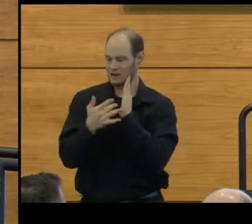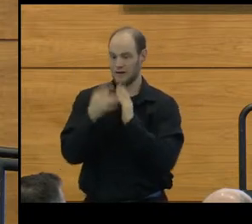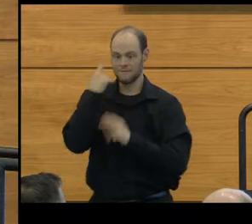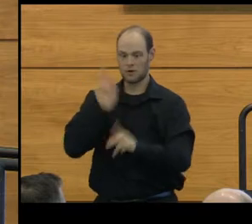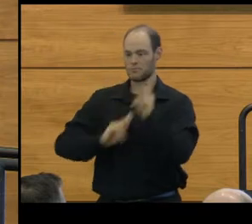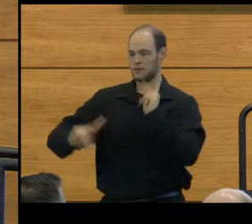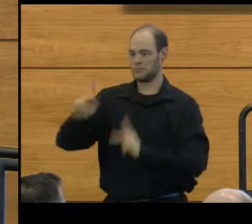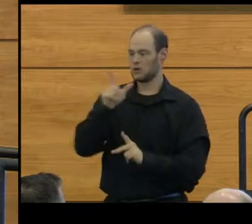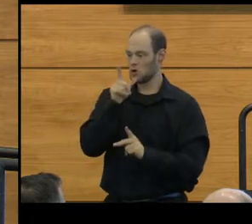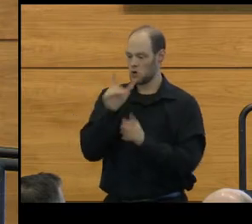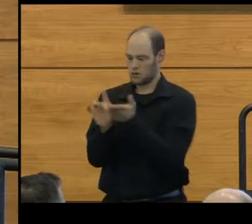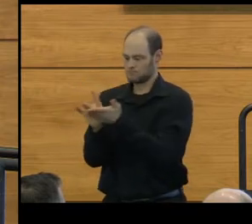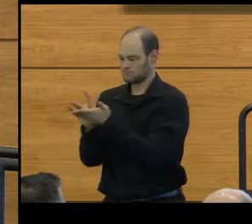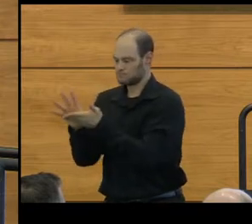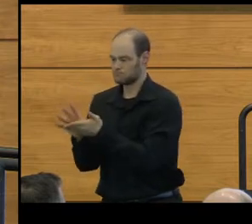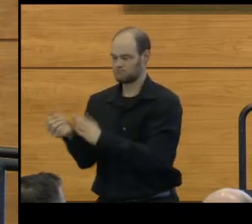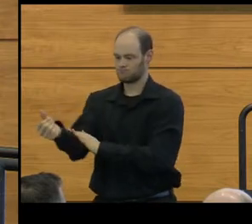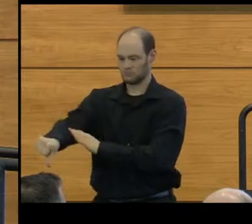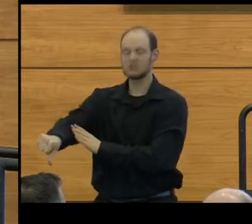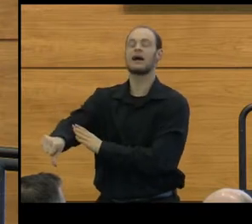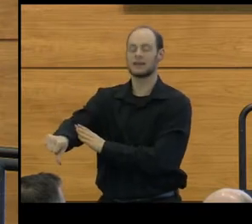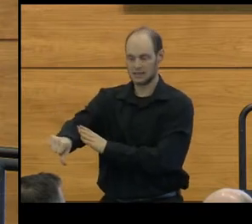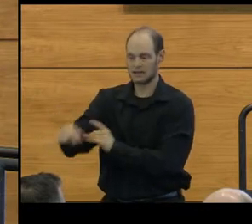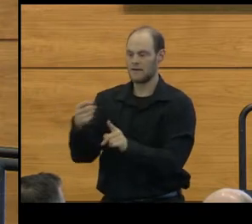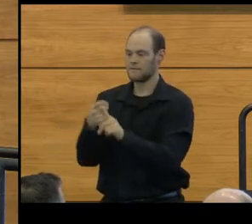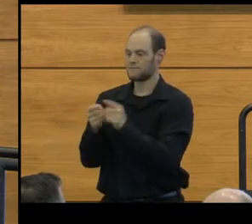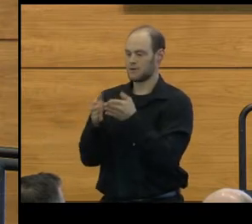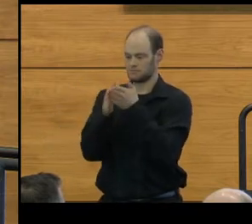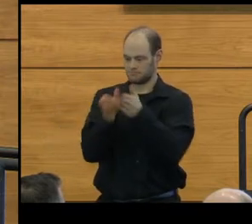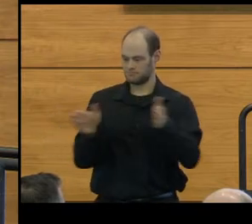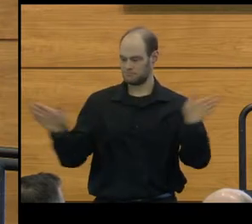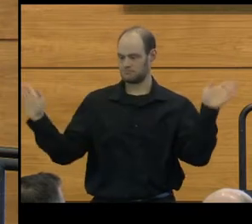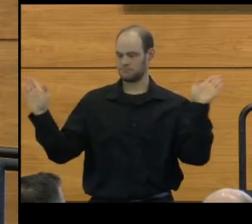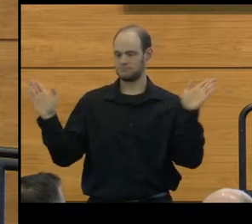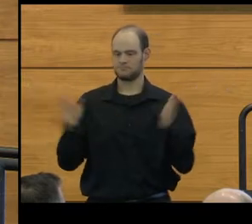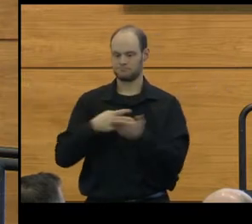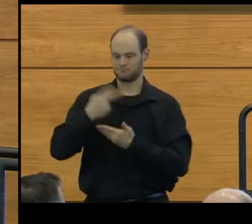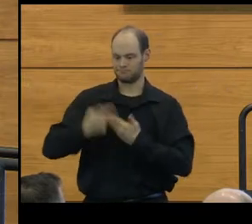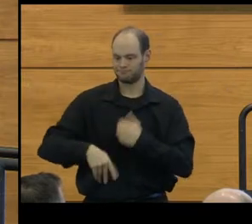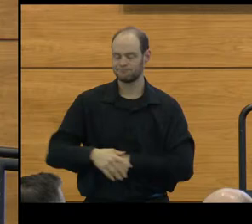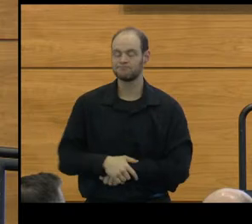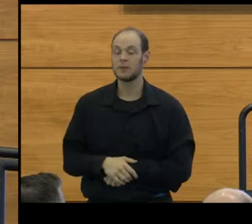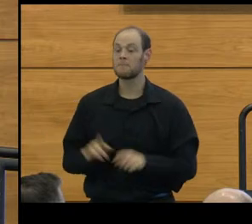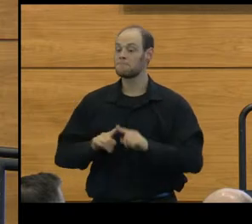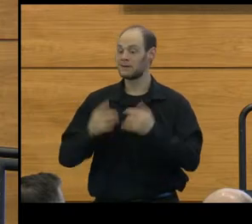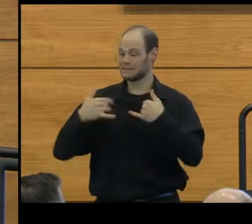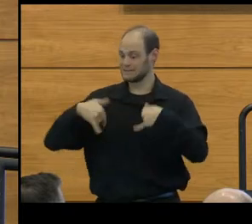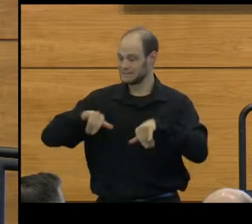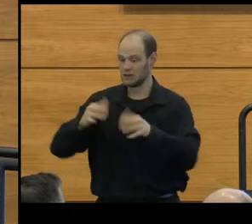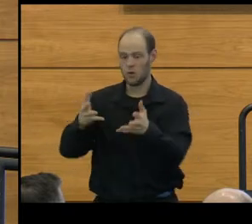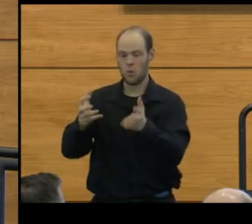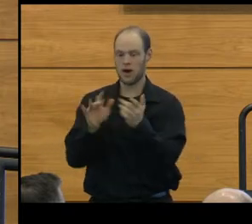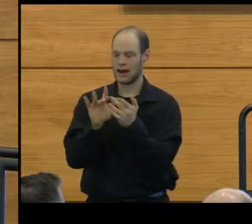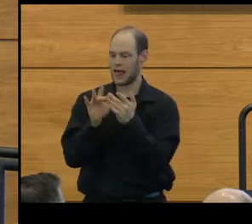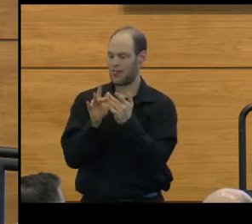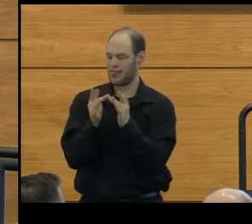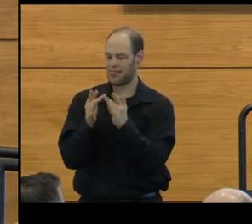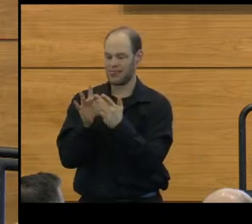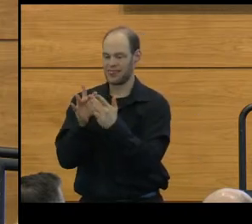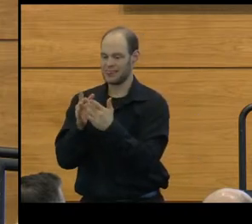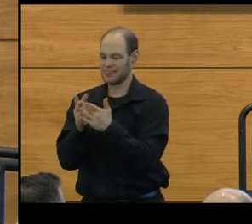for those who are excluded or rejected from mainstream platforms, yet seek online